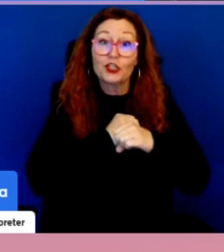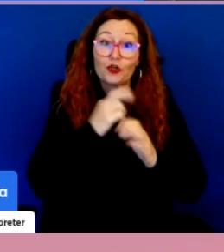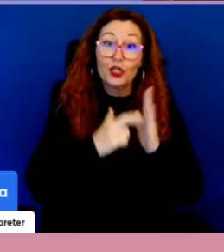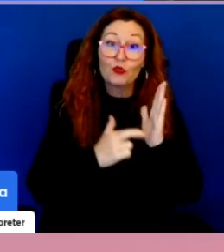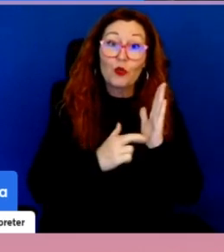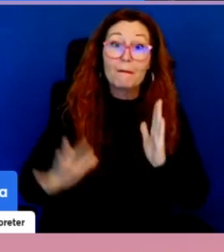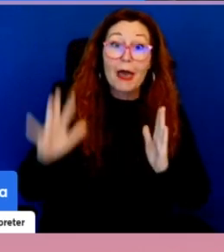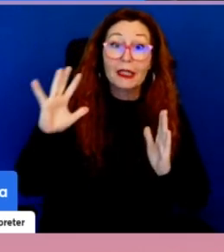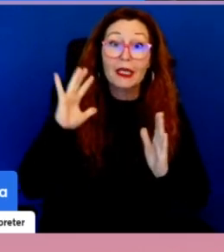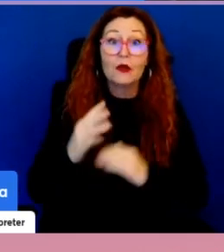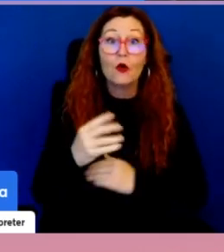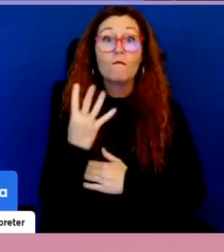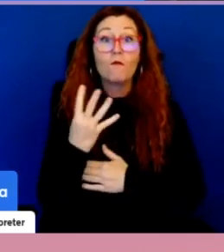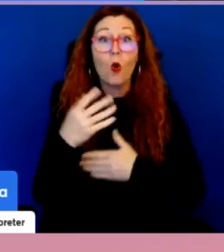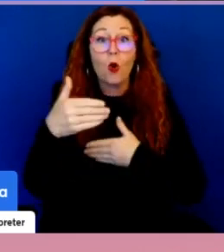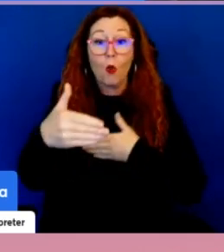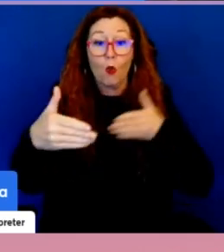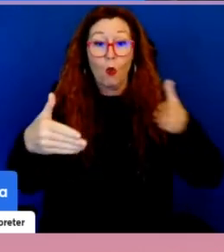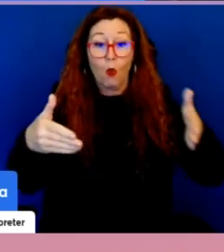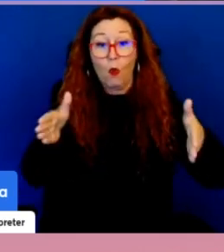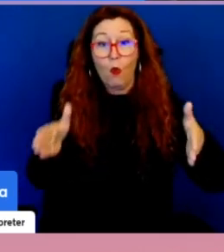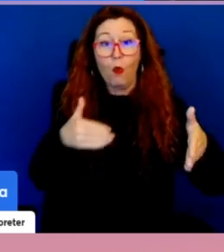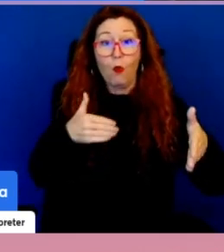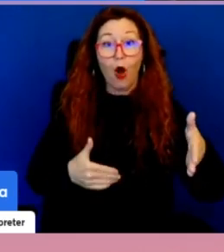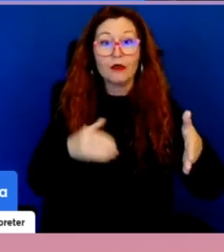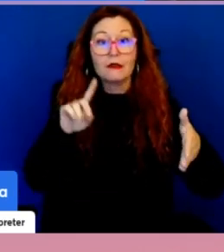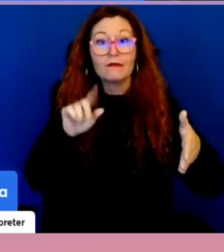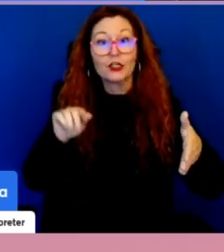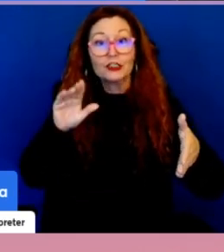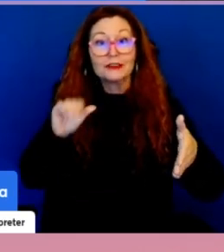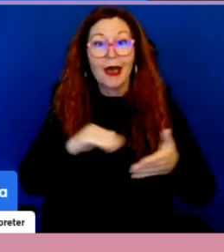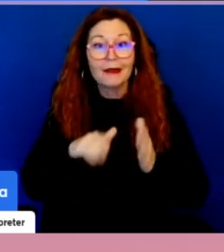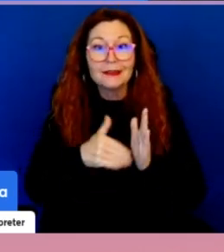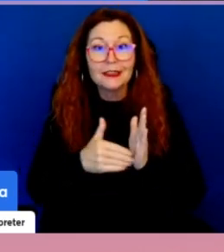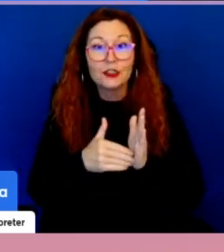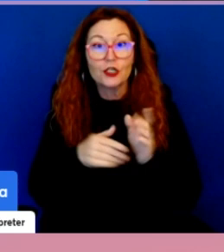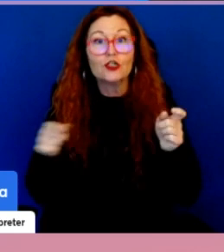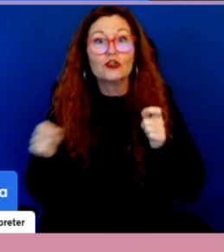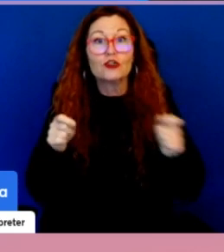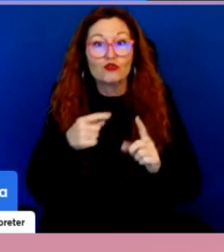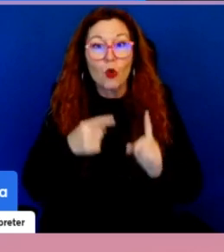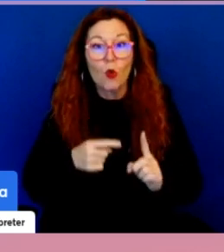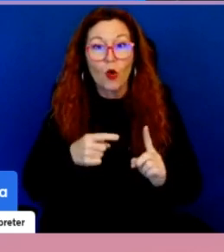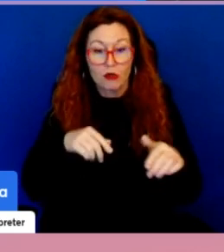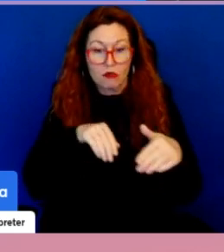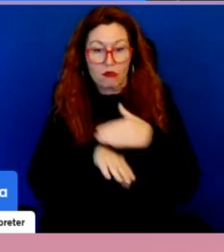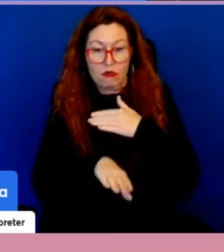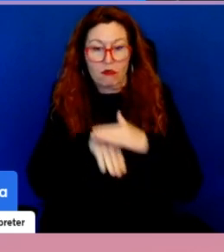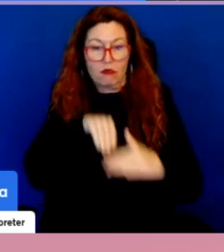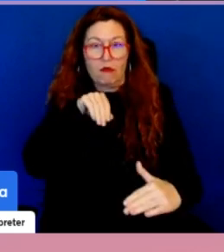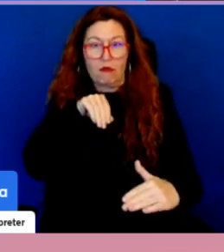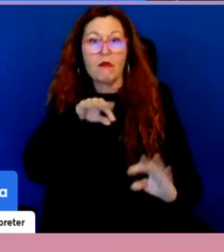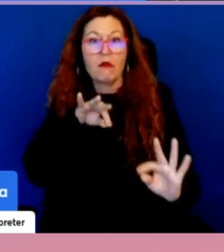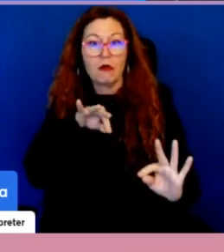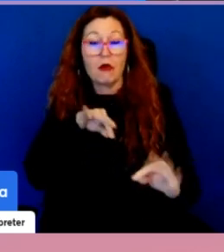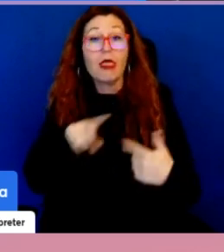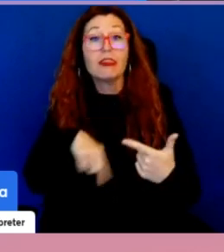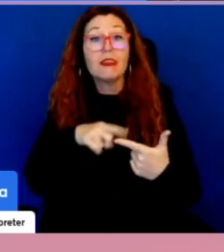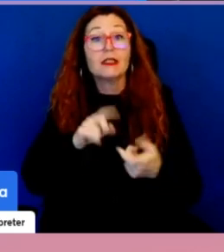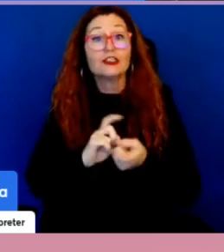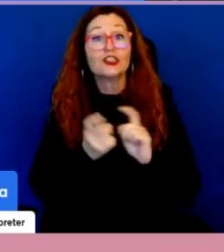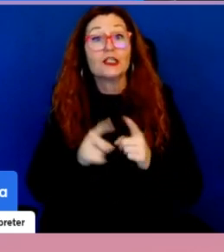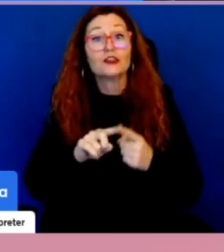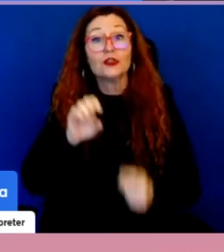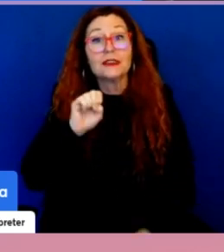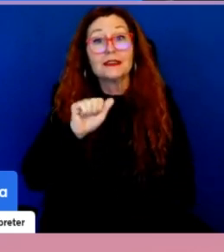four walls, you build an ingress and egress, and those were kind of your control point. Then all of a sudden we started talking about SaaS,